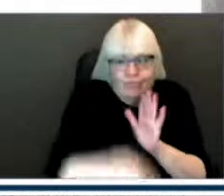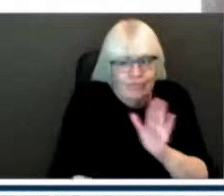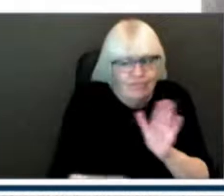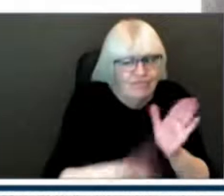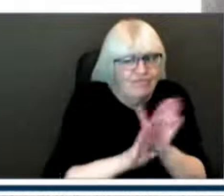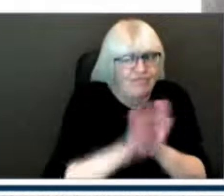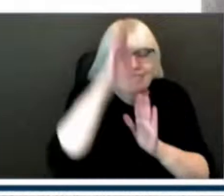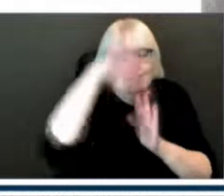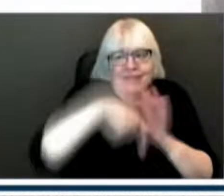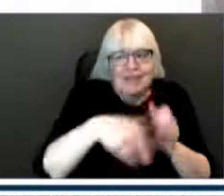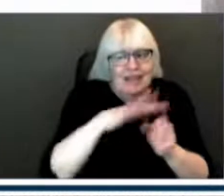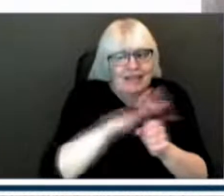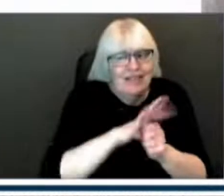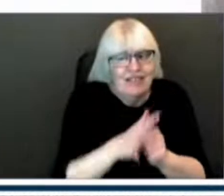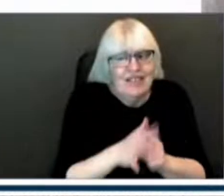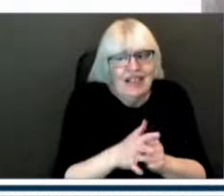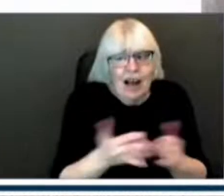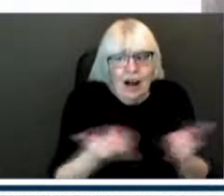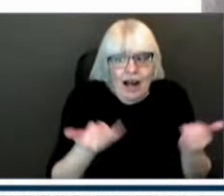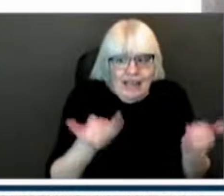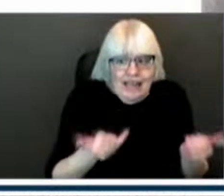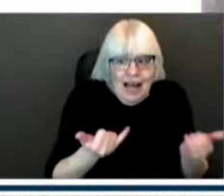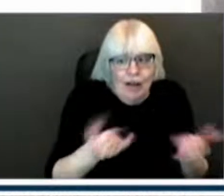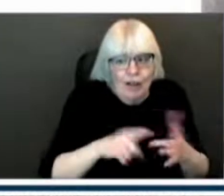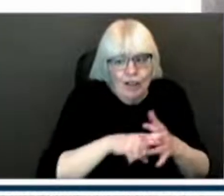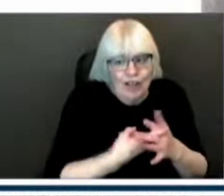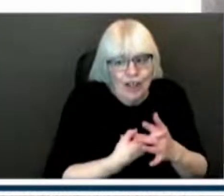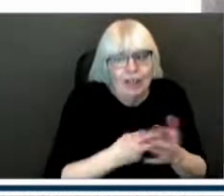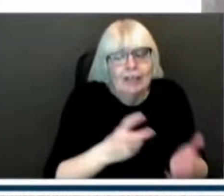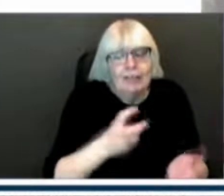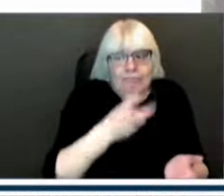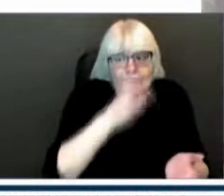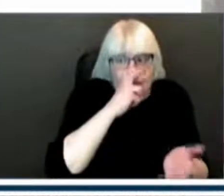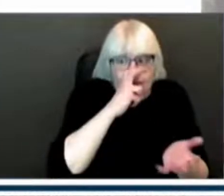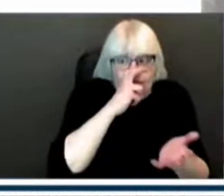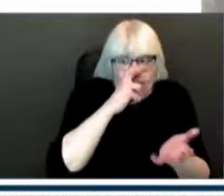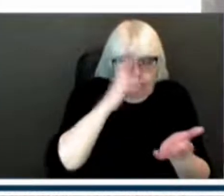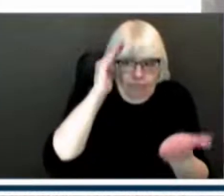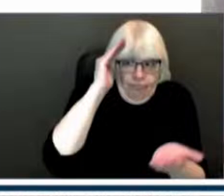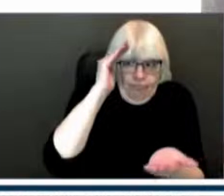start to ease restrictions and start to have a gradual